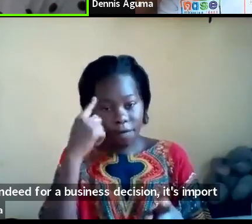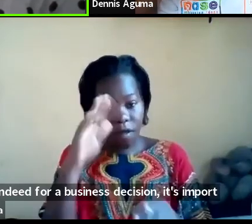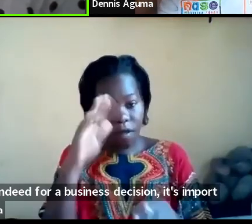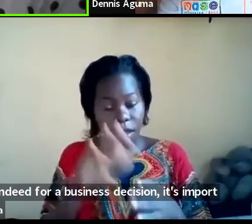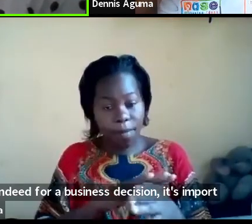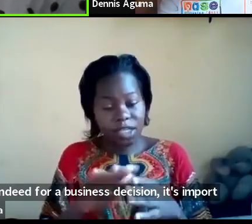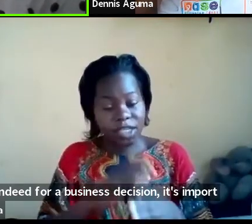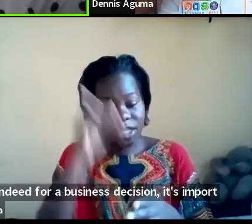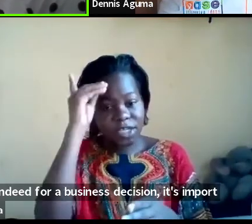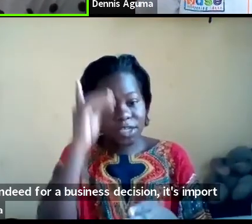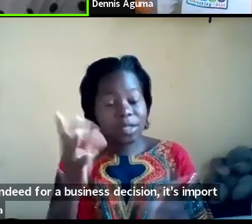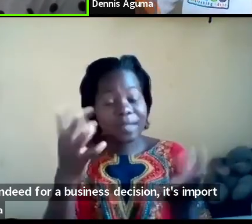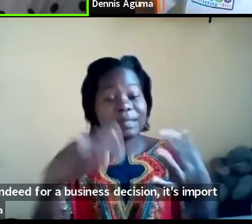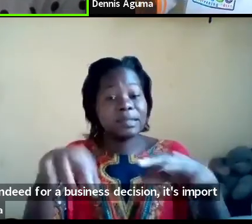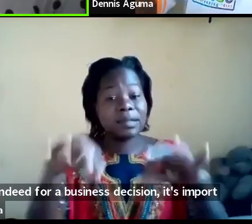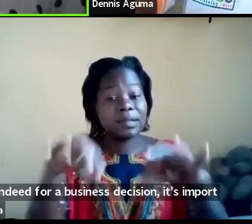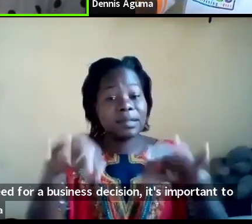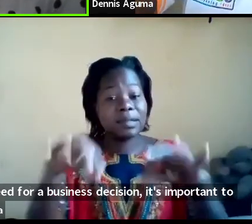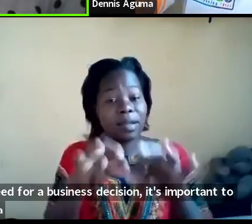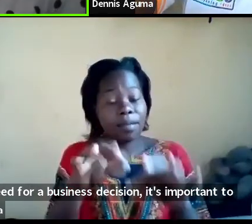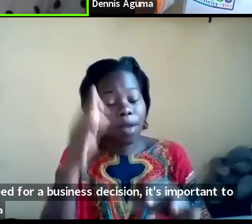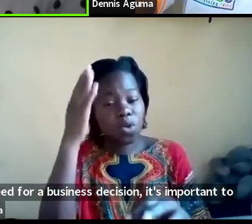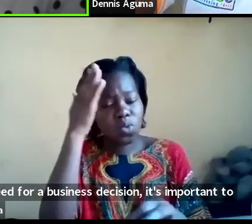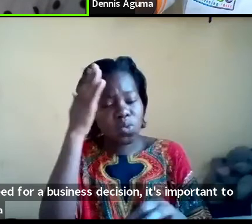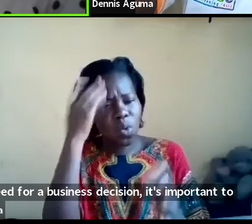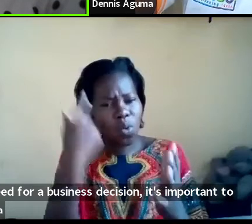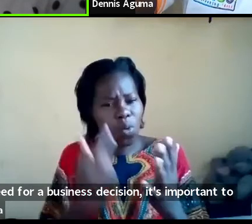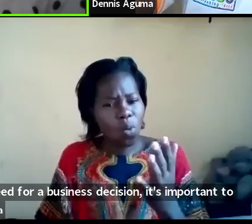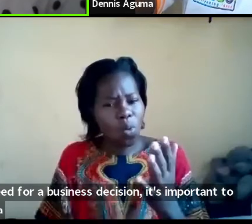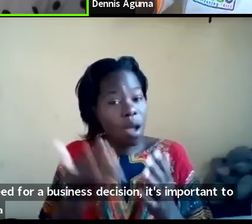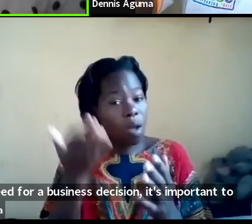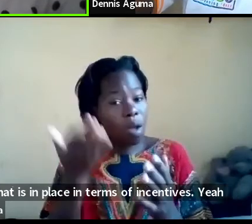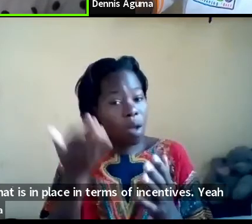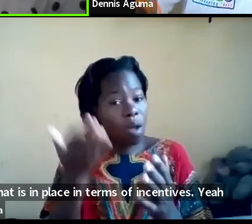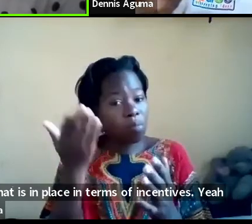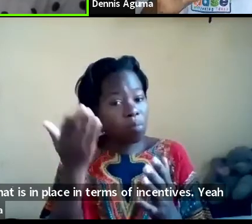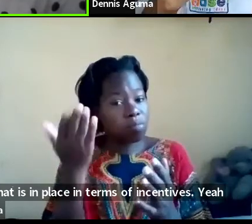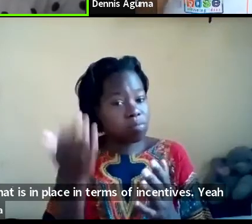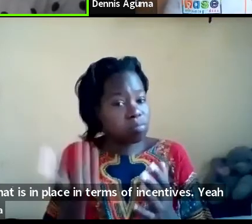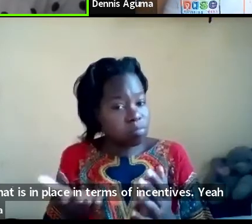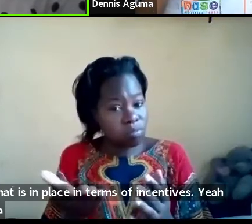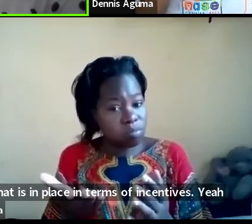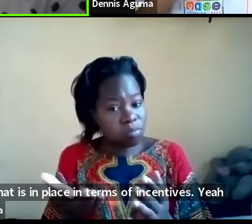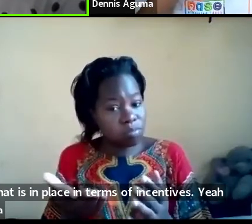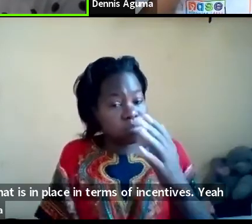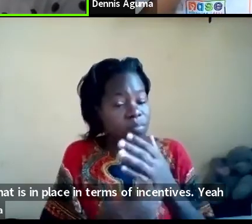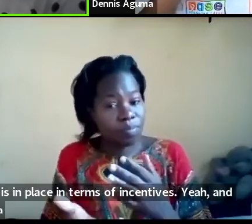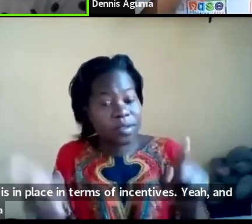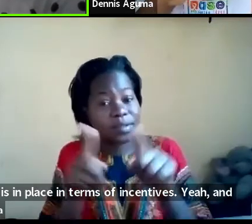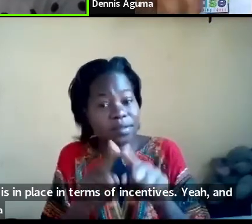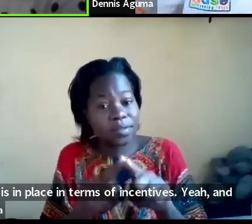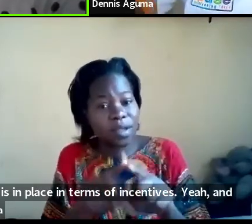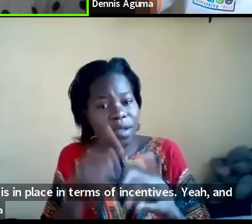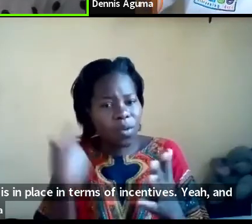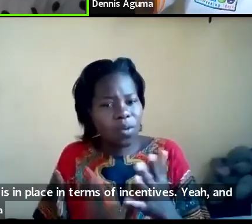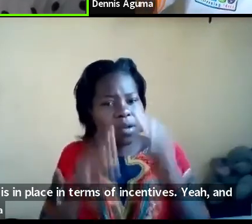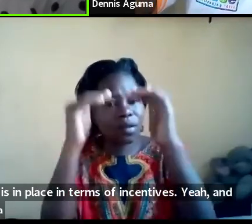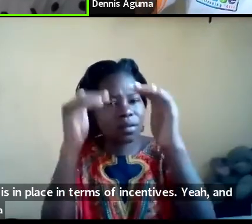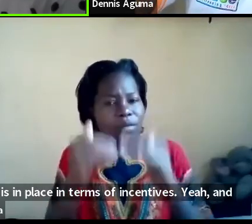to know what is in place in terms of incentives, and also some of the strategic embargoes around some